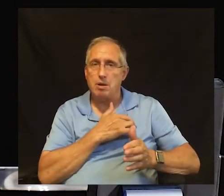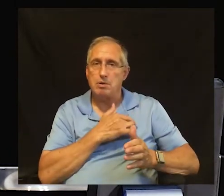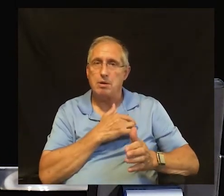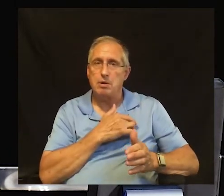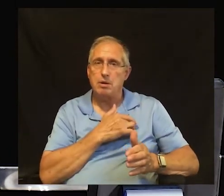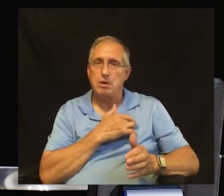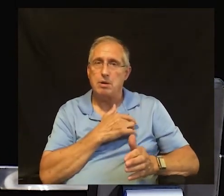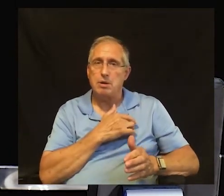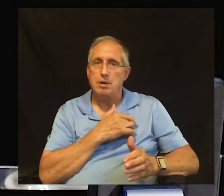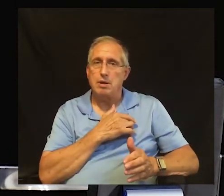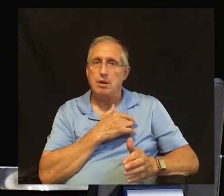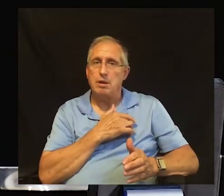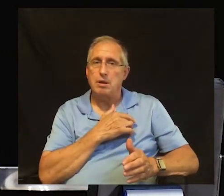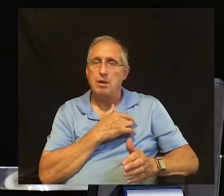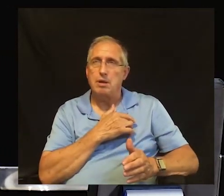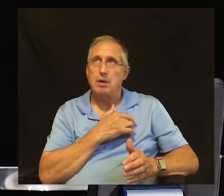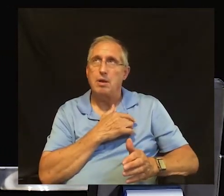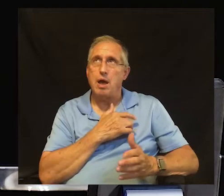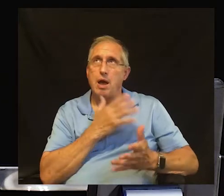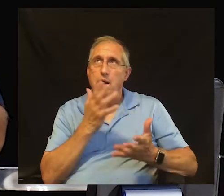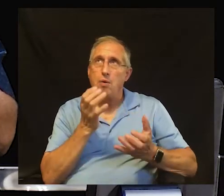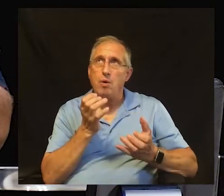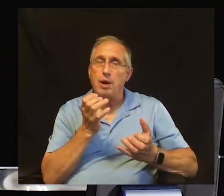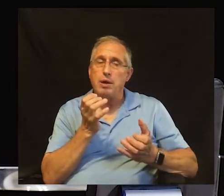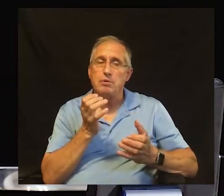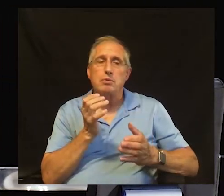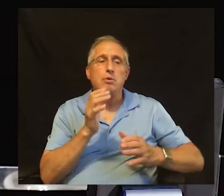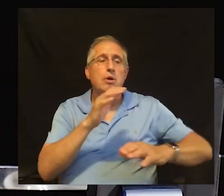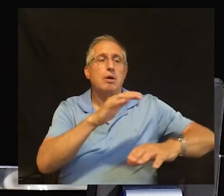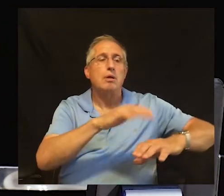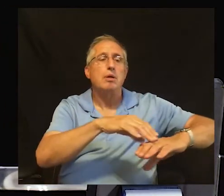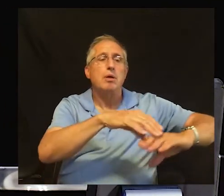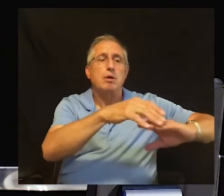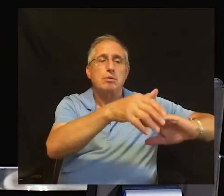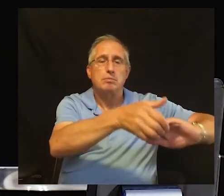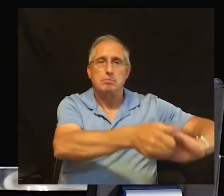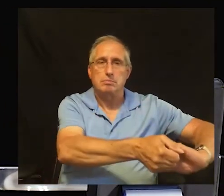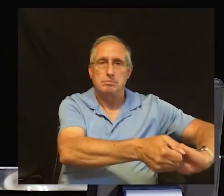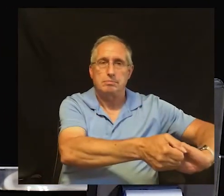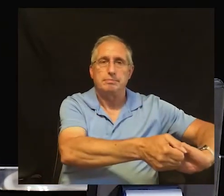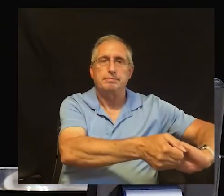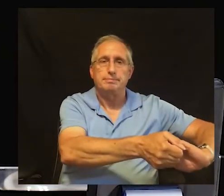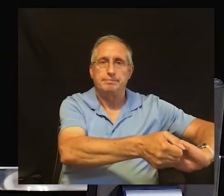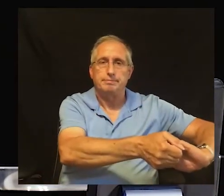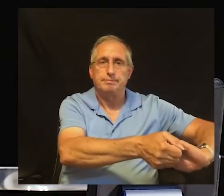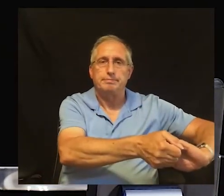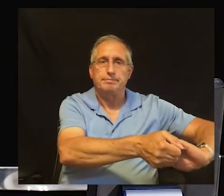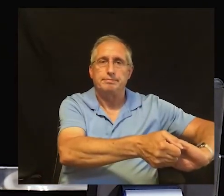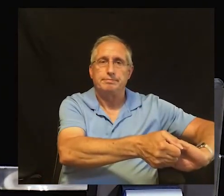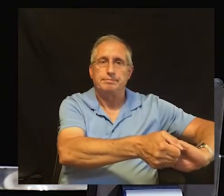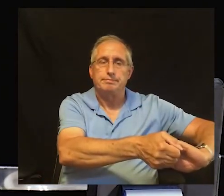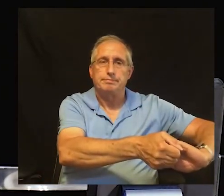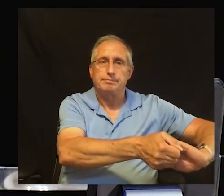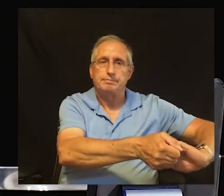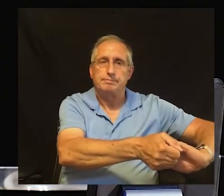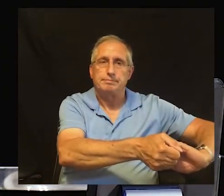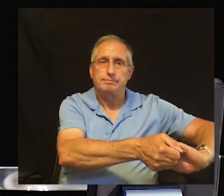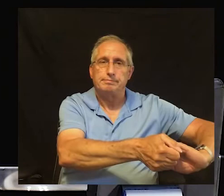of my heart, the movement of my heart, the pulling of my heart was to just reach out and to take her hand.